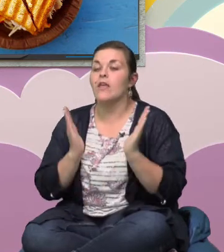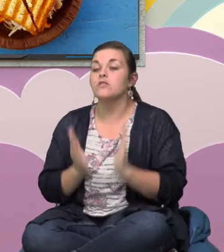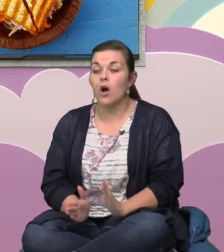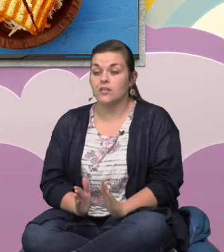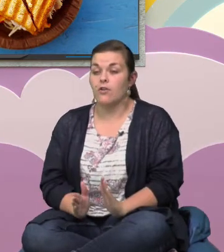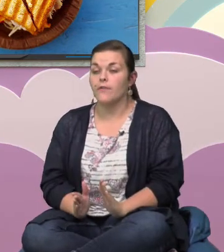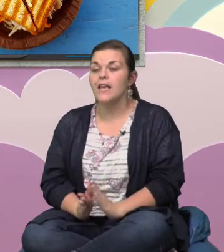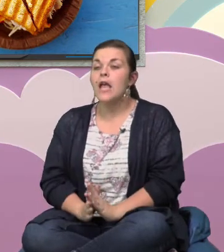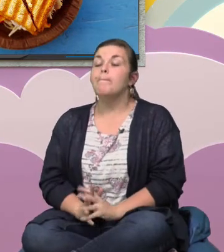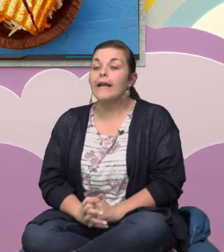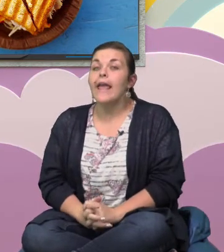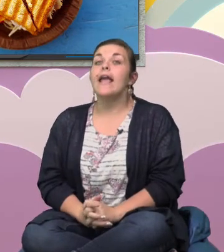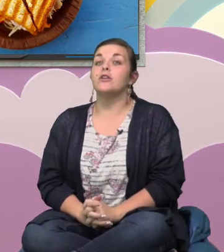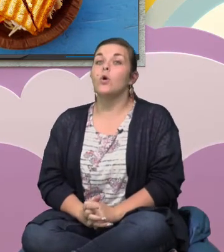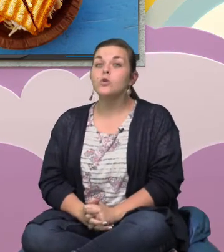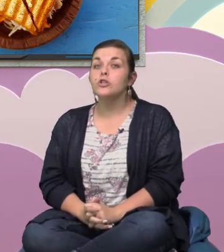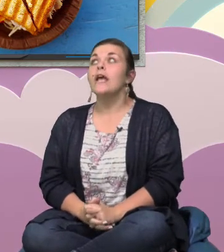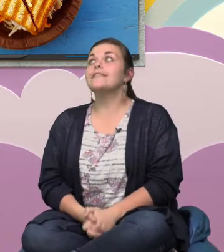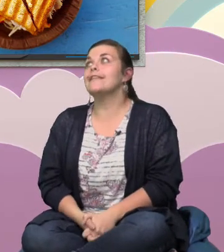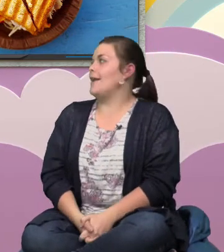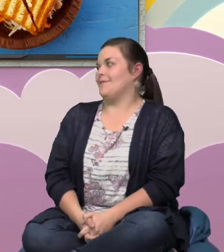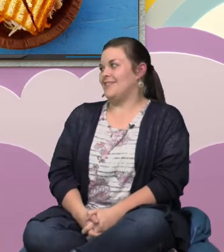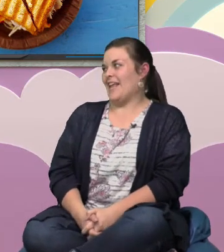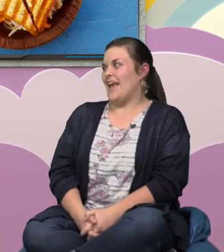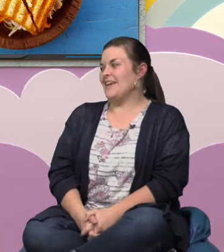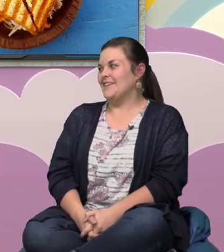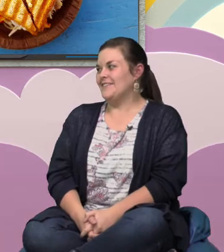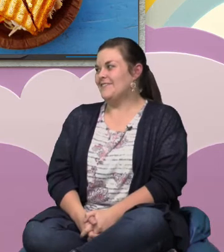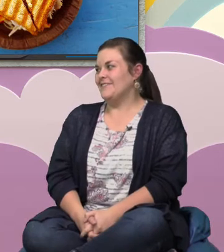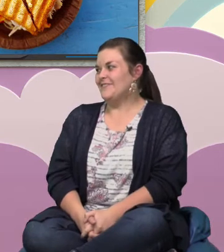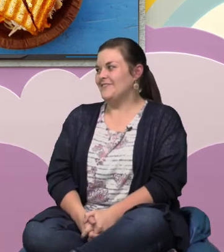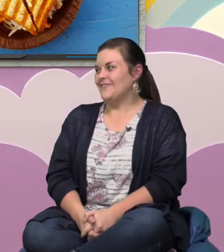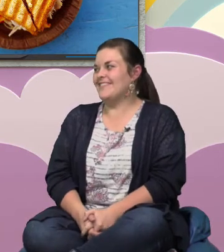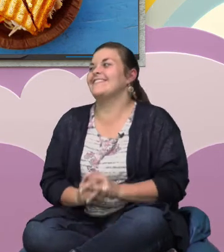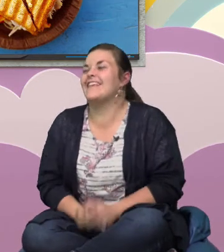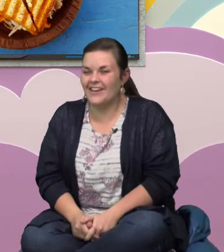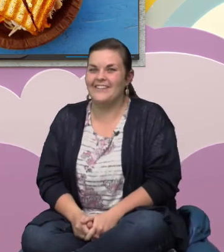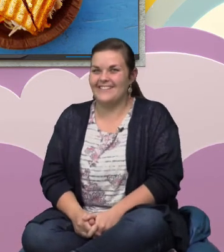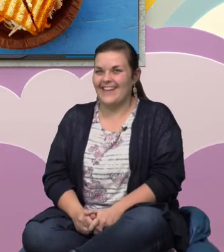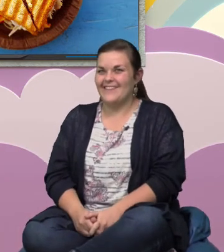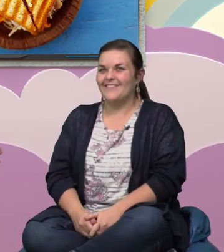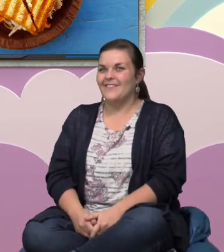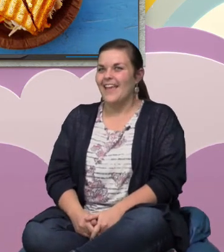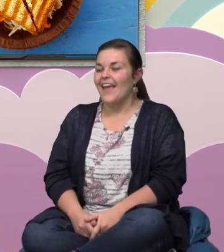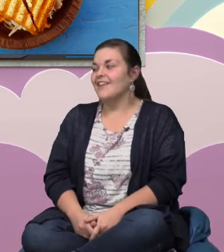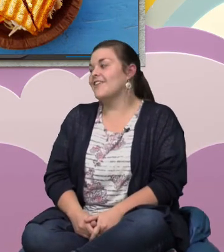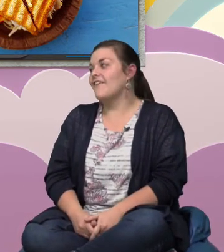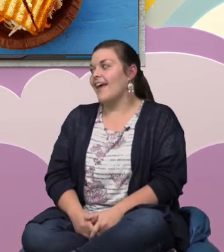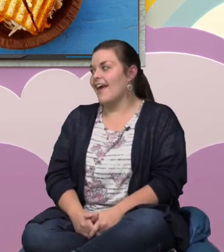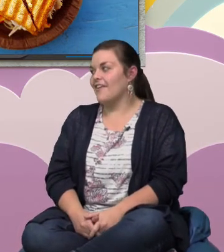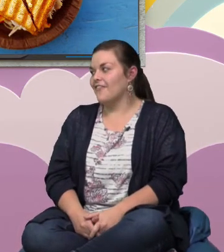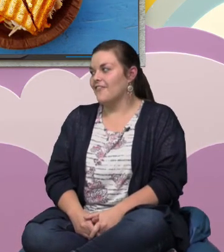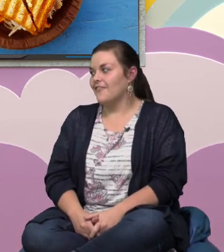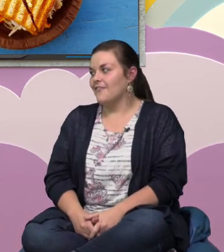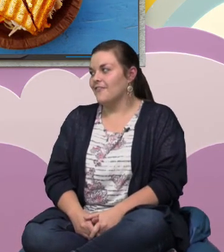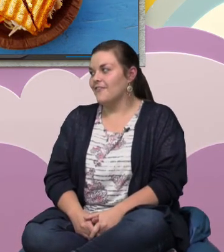meaning that it's arts and crafts, but it is also sandwich day. Oh, I love sandwich day. And do you know what I